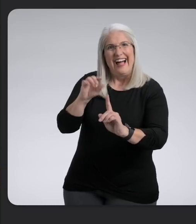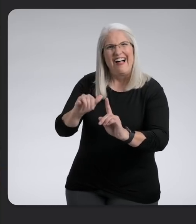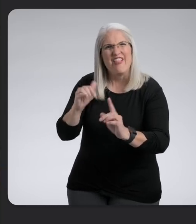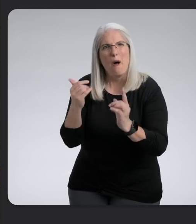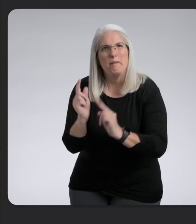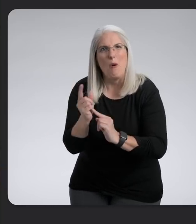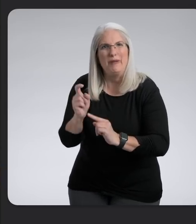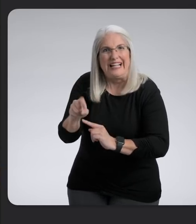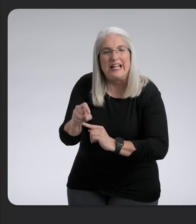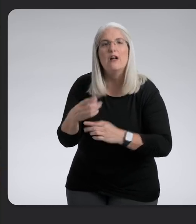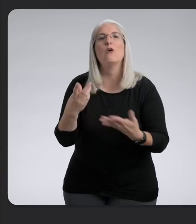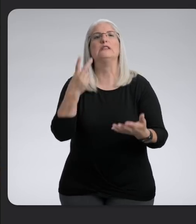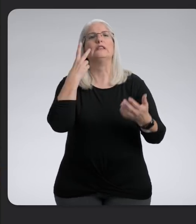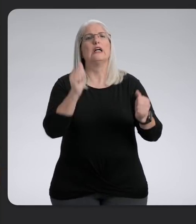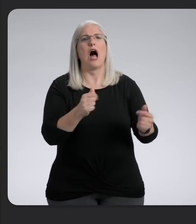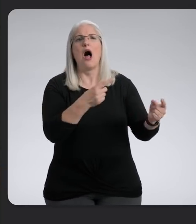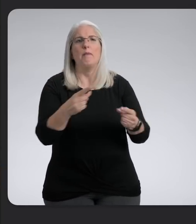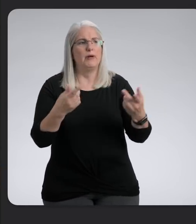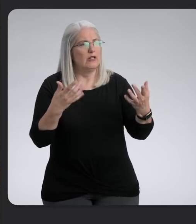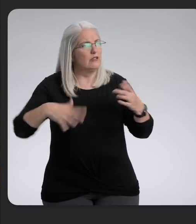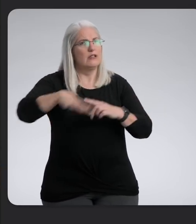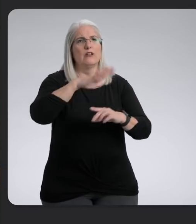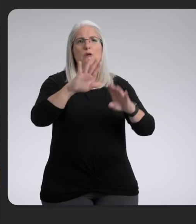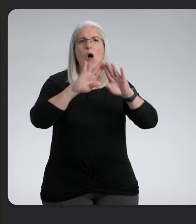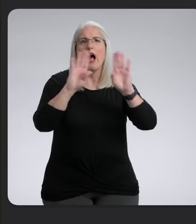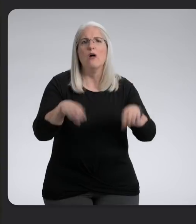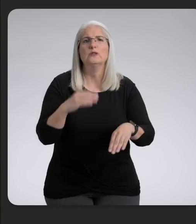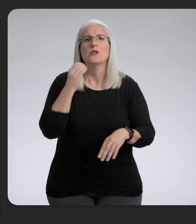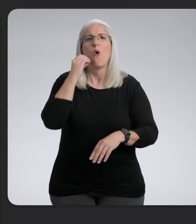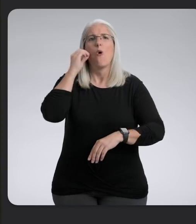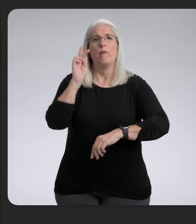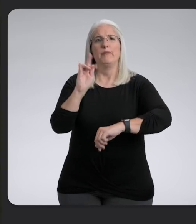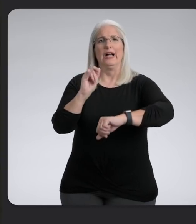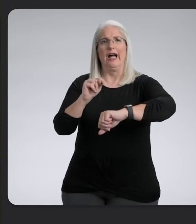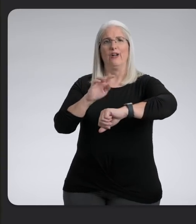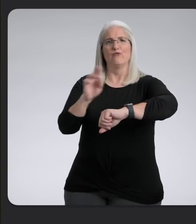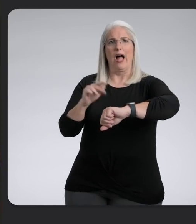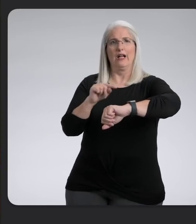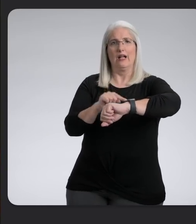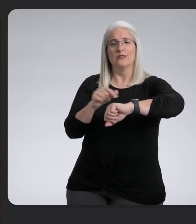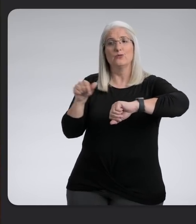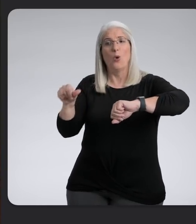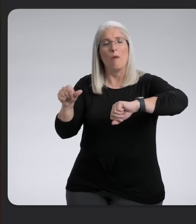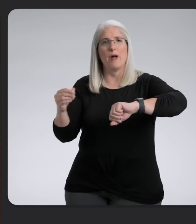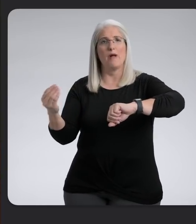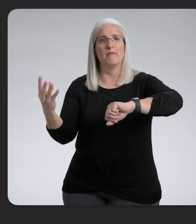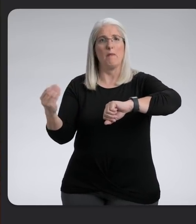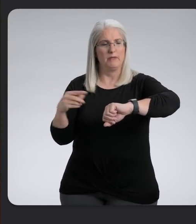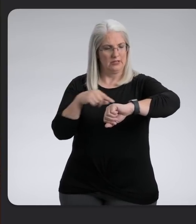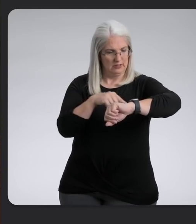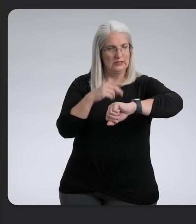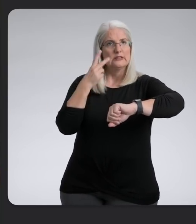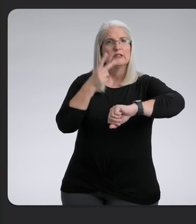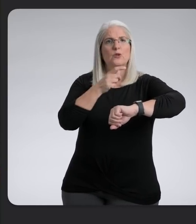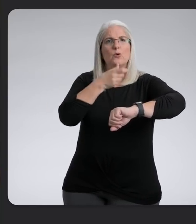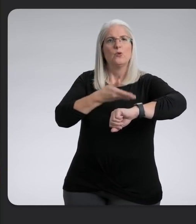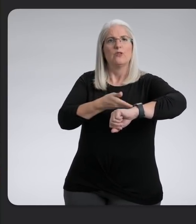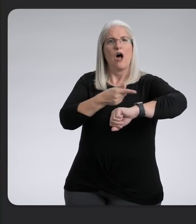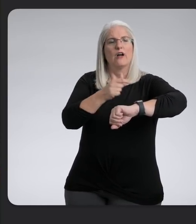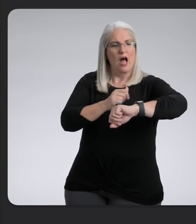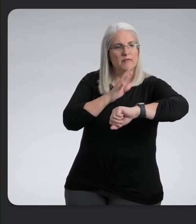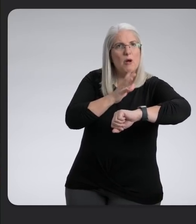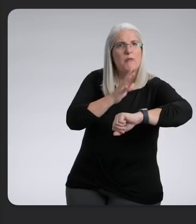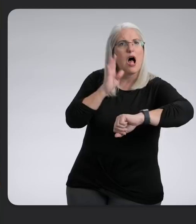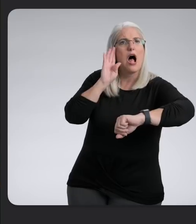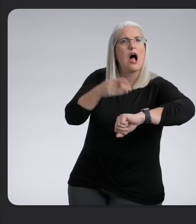on around the house. With a HomeKit-enabled doorbell, it's easy to see who's at the door and greet them right from your wrist.